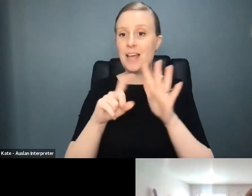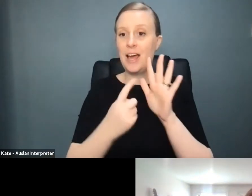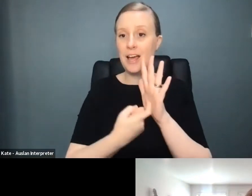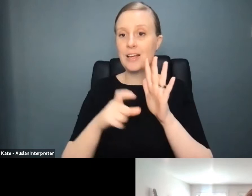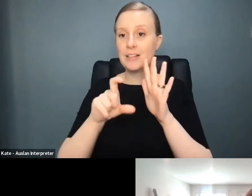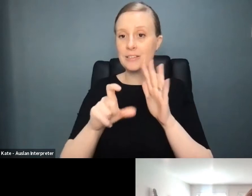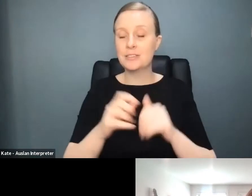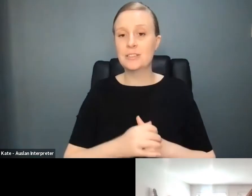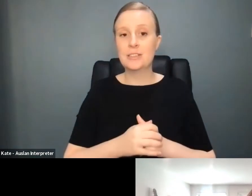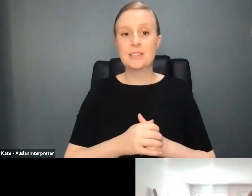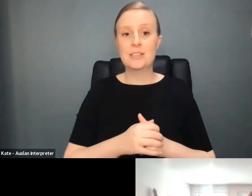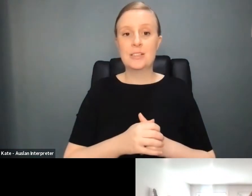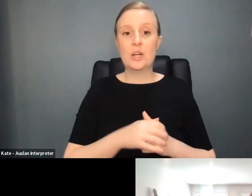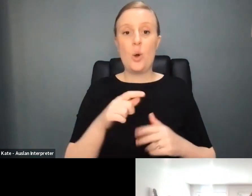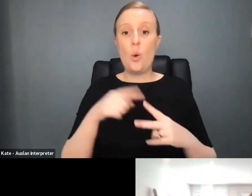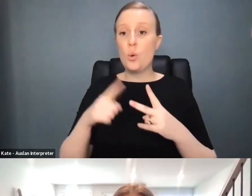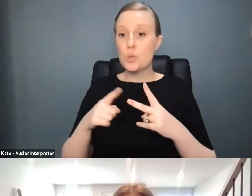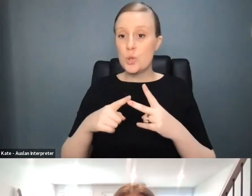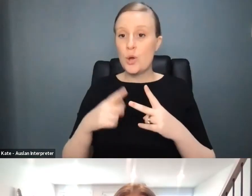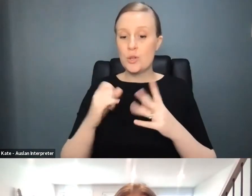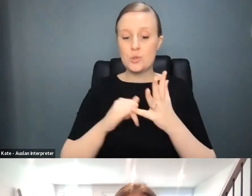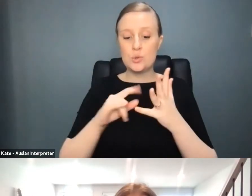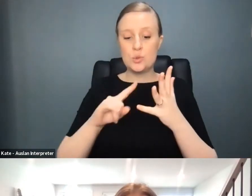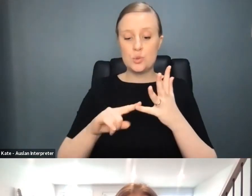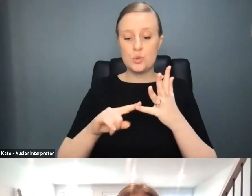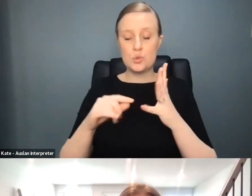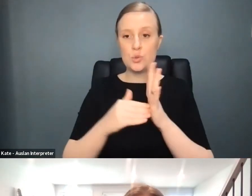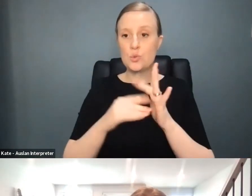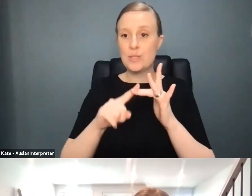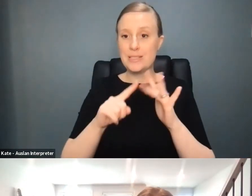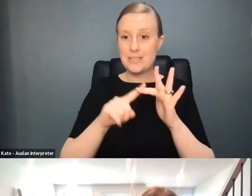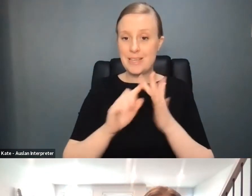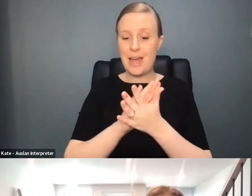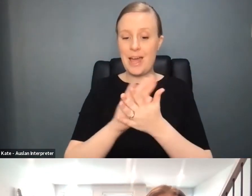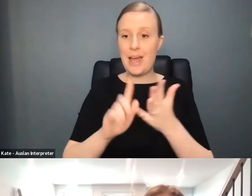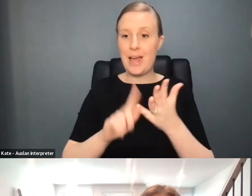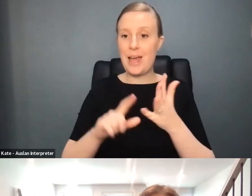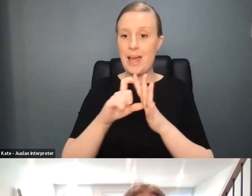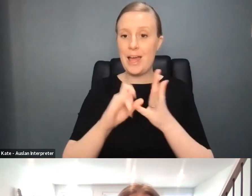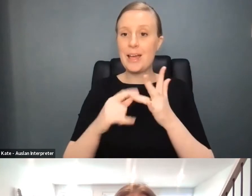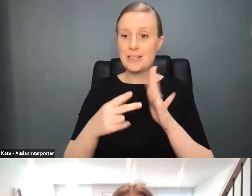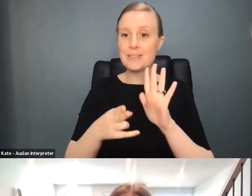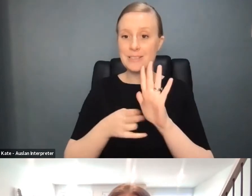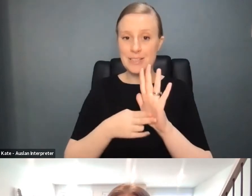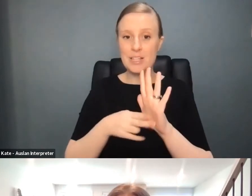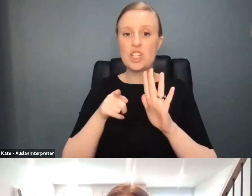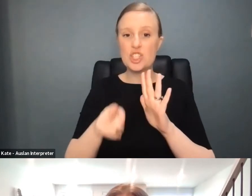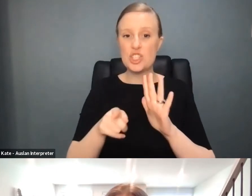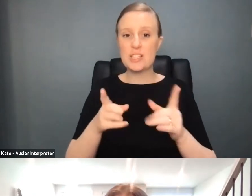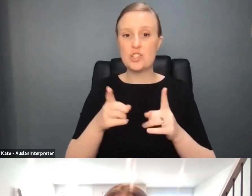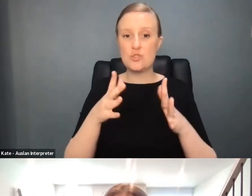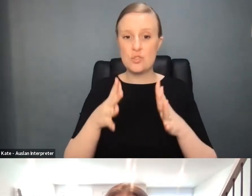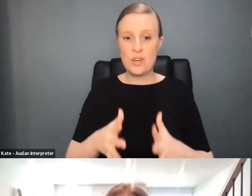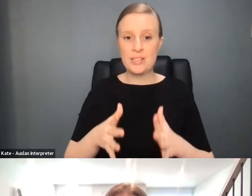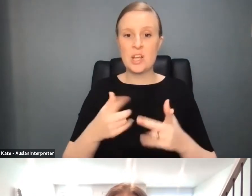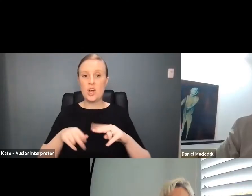Joining us will also be Dr. Susie Hudson. Susie's the clinical director at the Network of Alcohol and Other Drugs Agencies. And